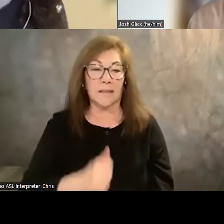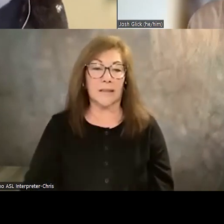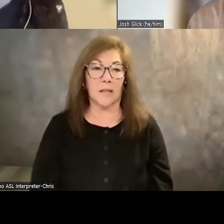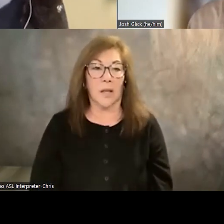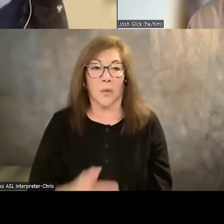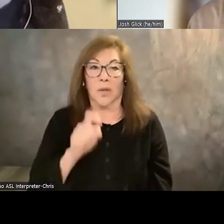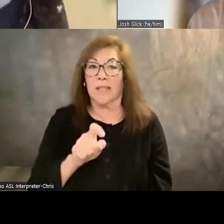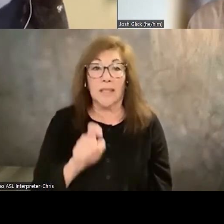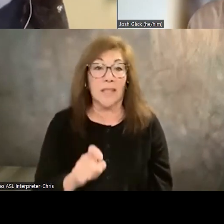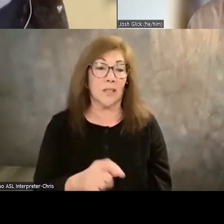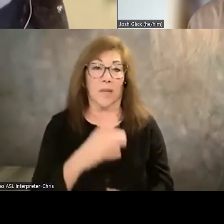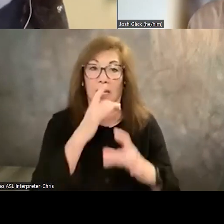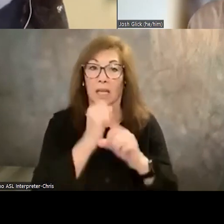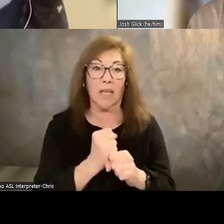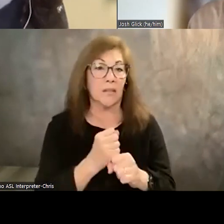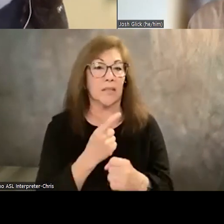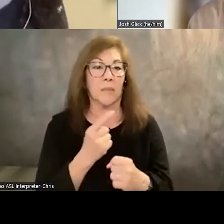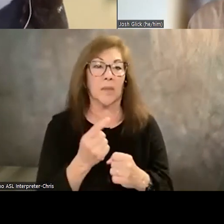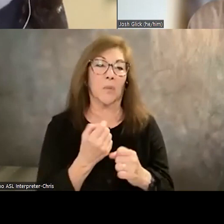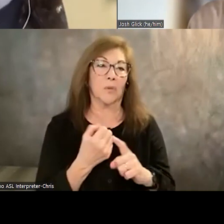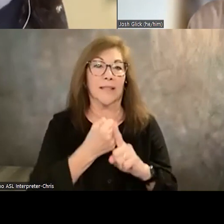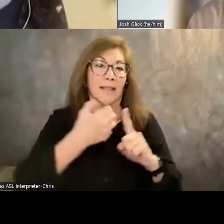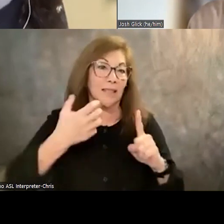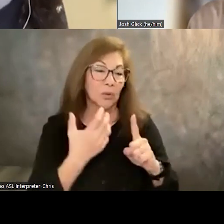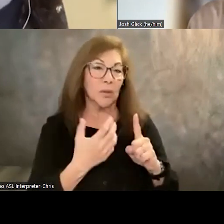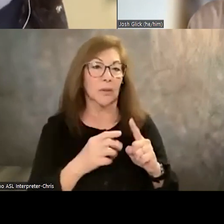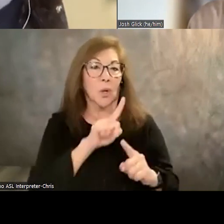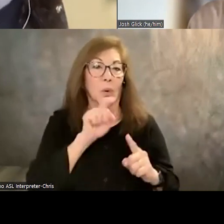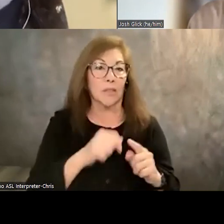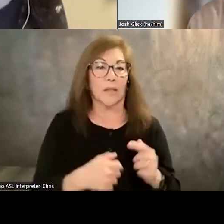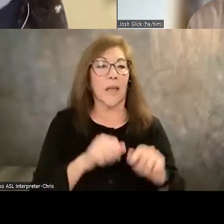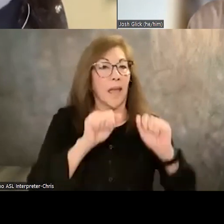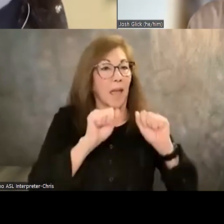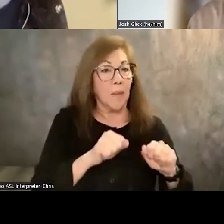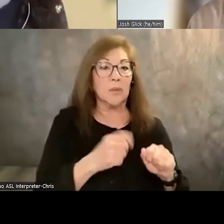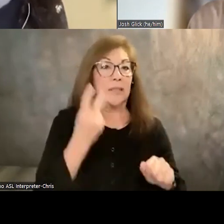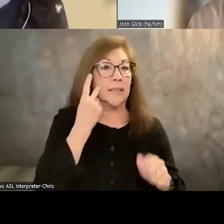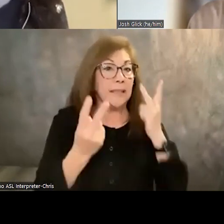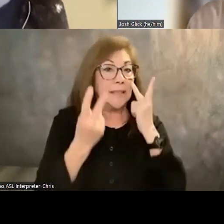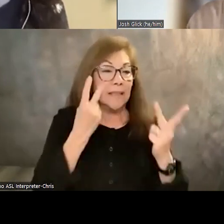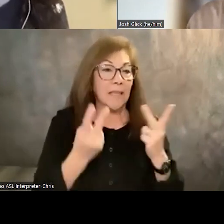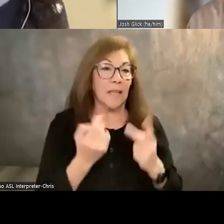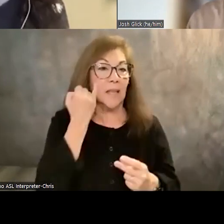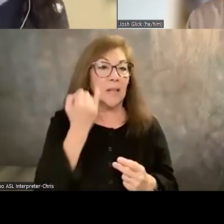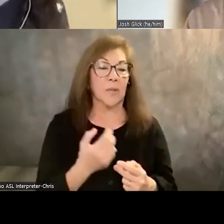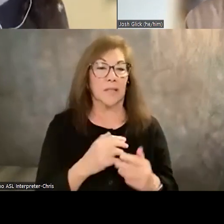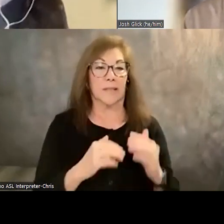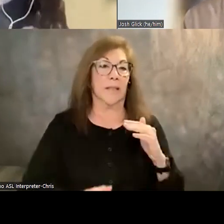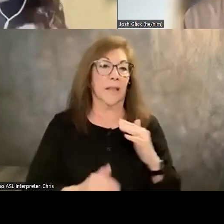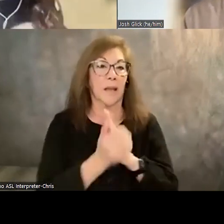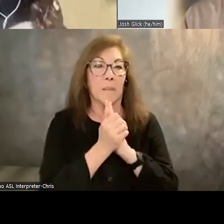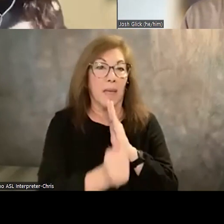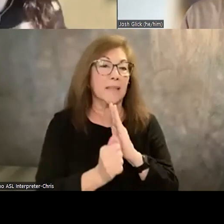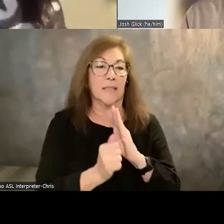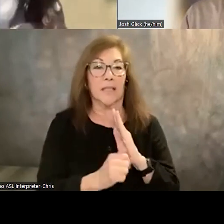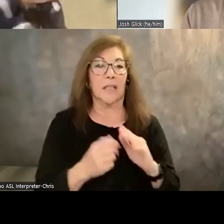do need to be engaging with some of the existential questions. And we also need to be able to see where there is the capacity for these tools to help